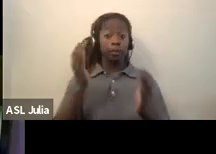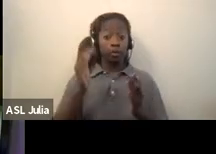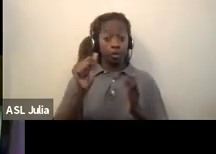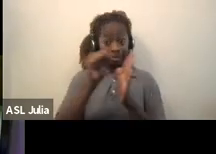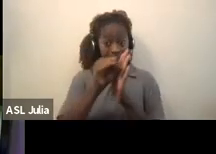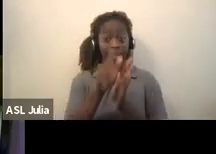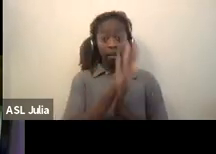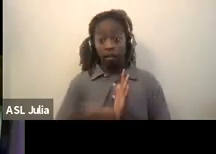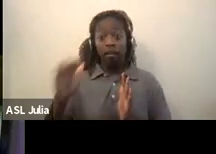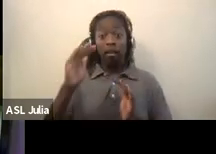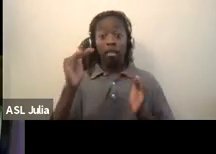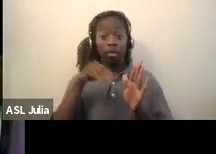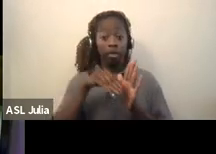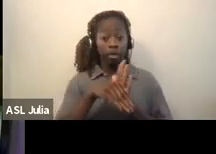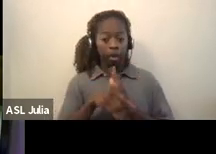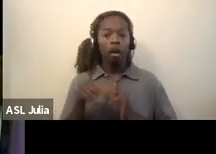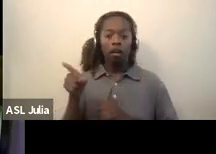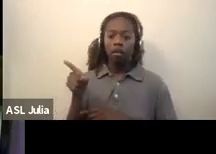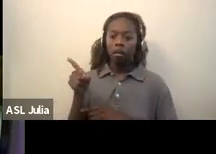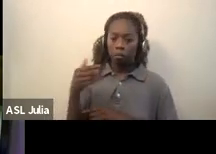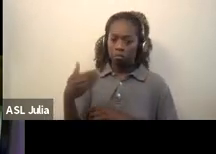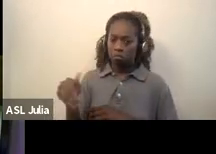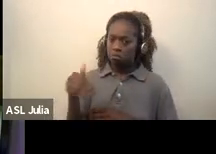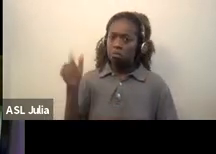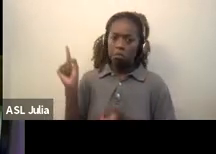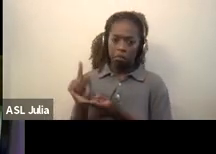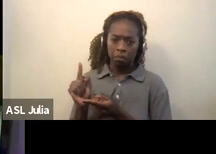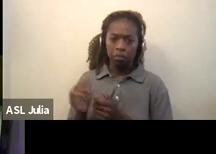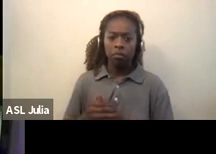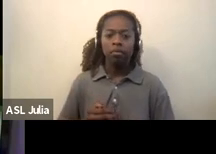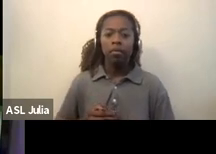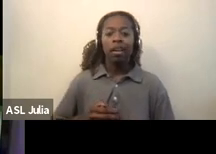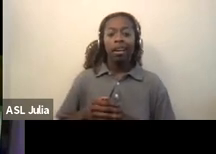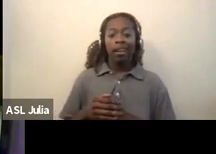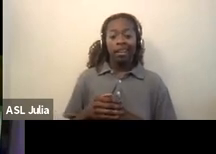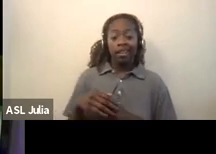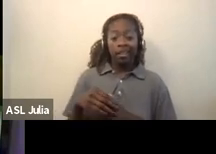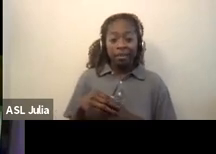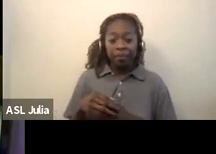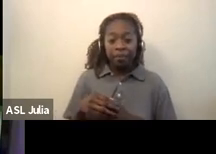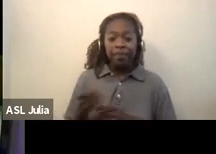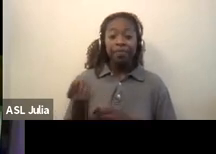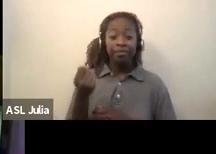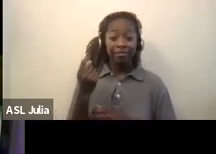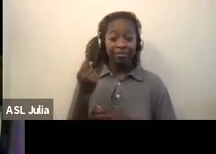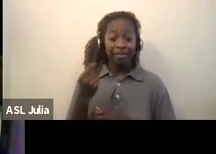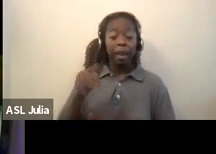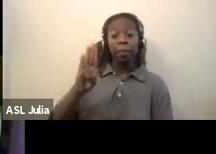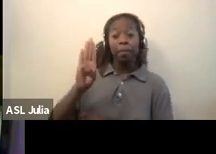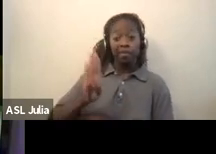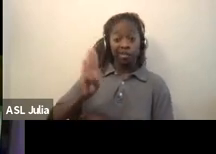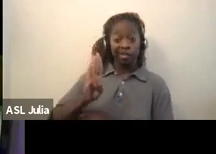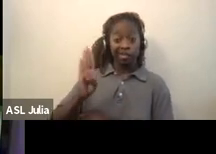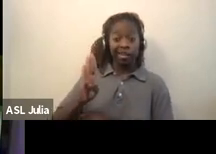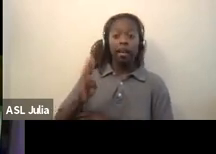massachusetts had comparable grade three through eight scores in 2019 however boston experienced